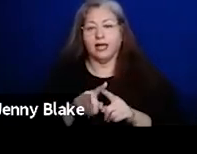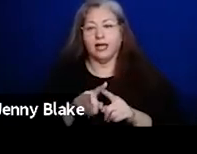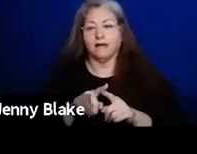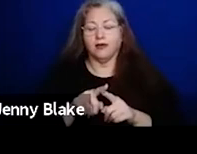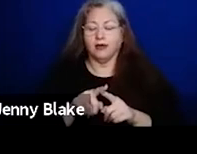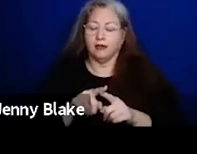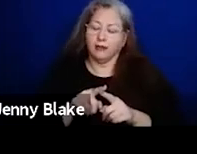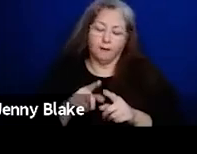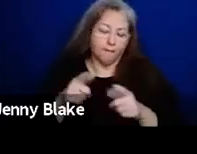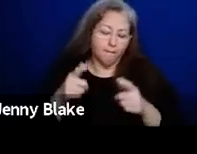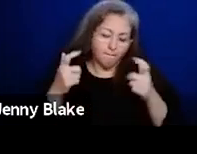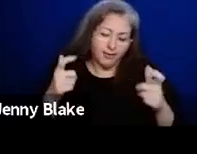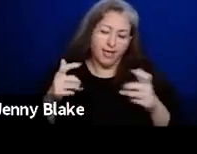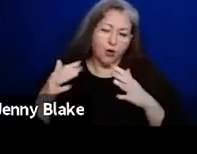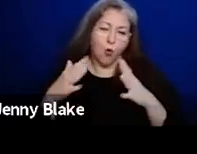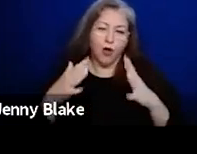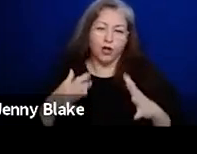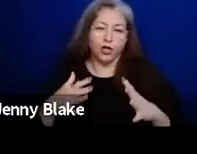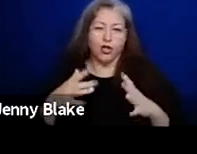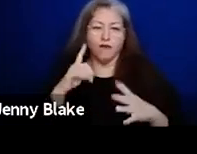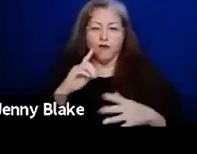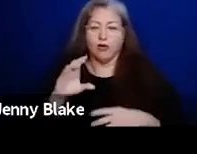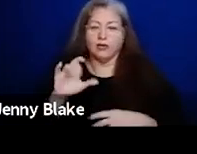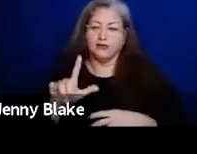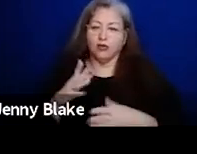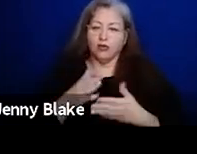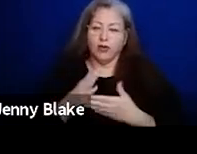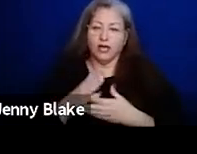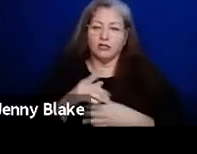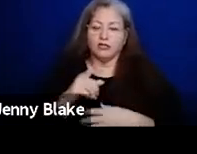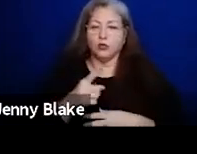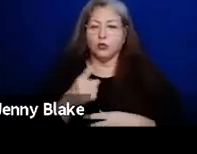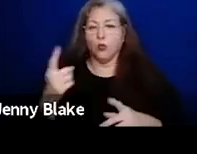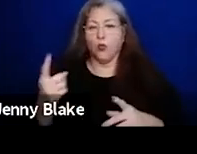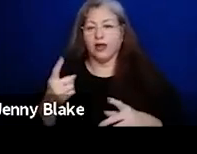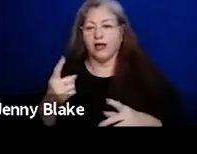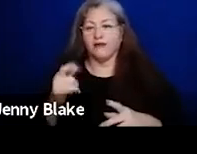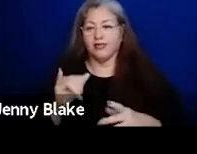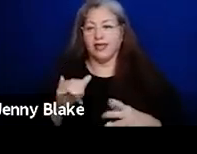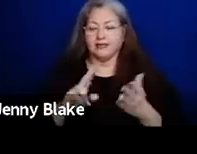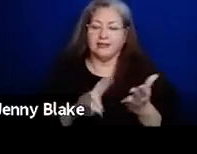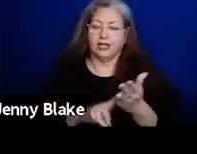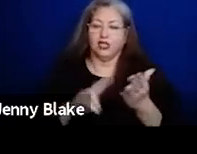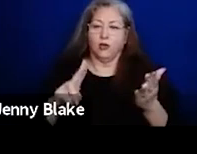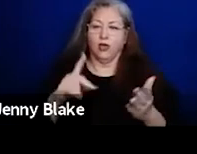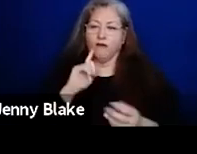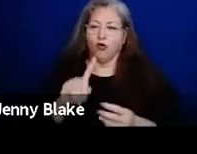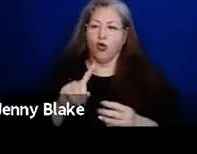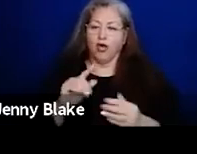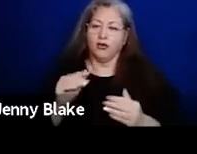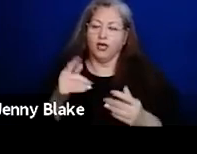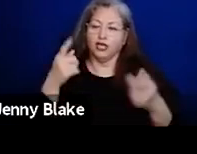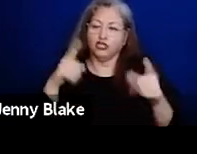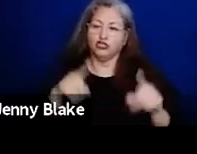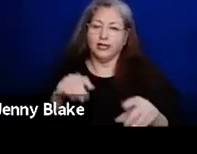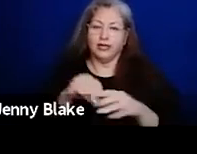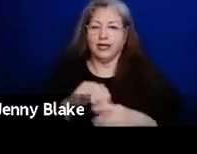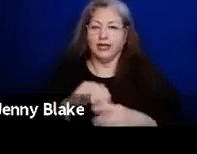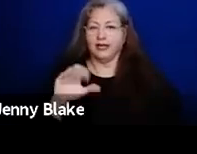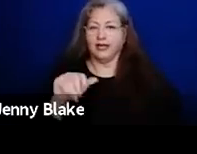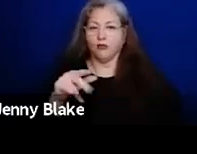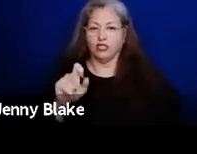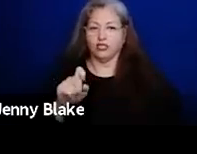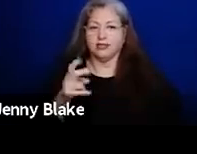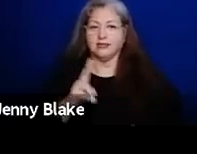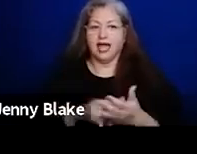warrior in the civil rights movement at the time. She was one of the signatories to the Treaty of Cambridge, signed